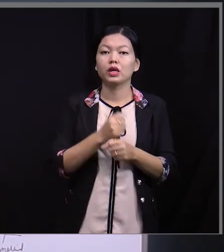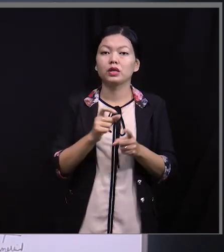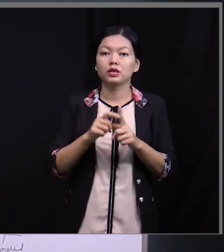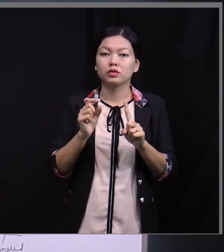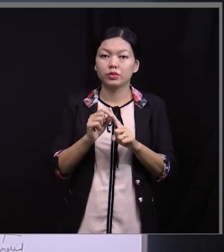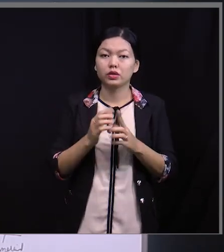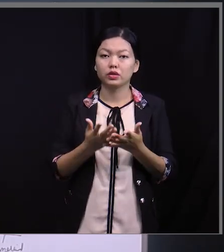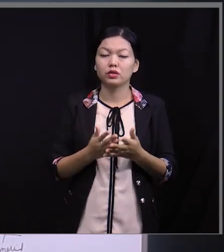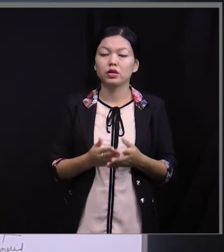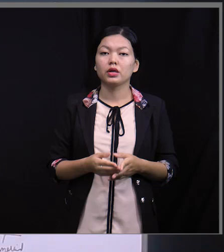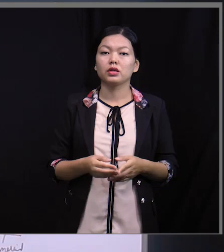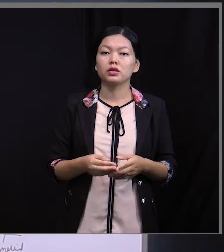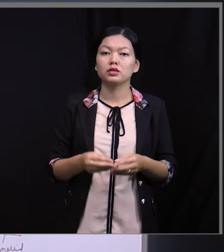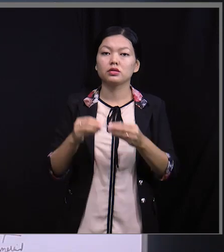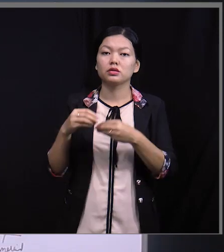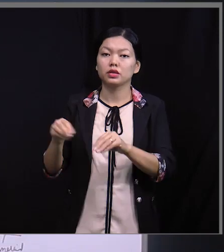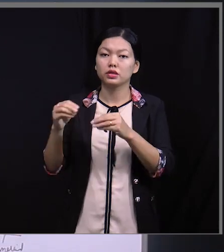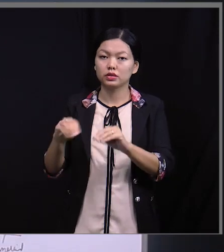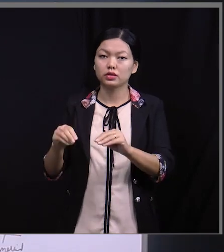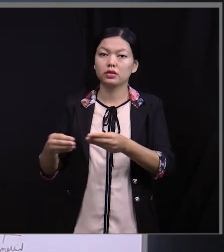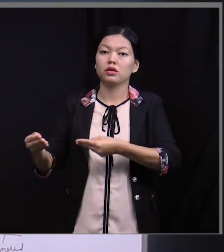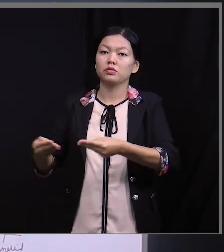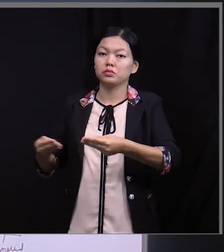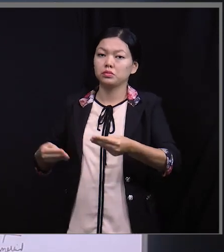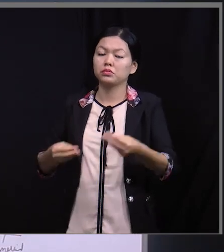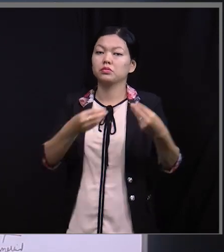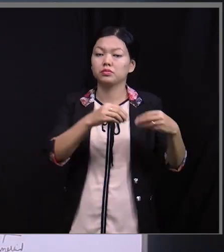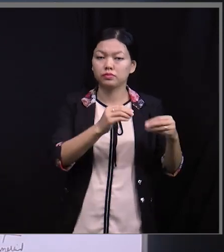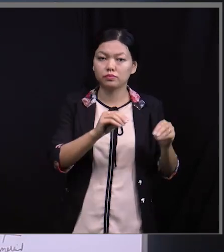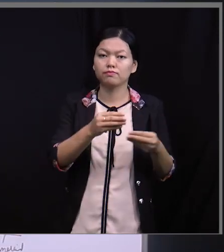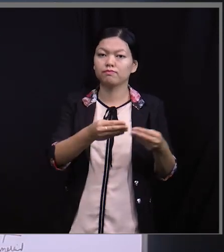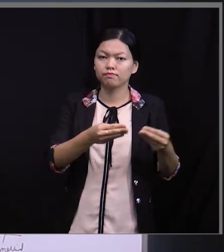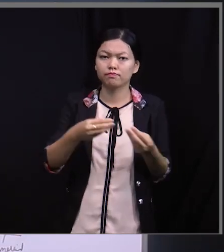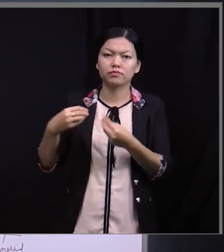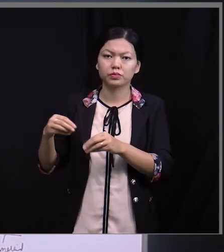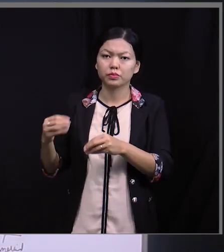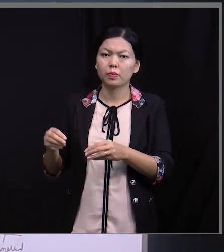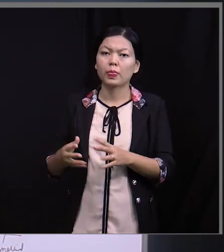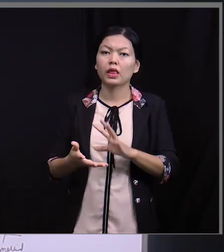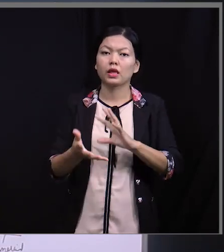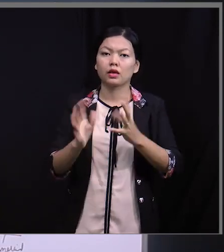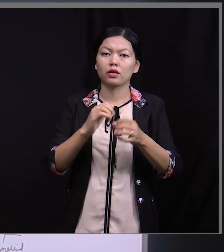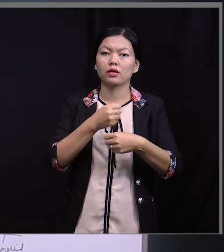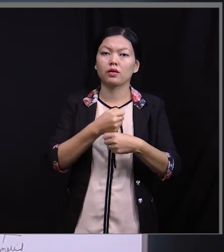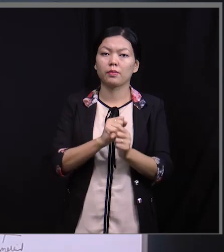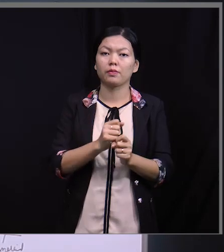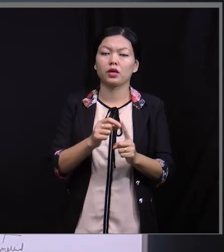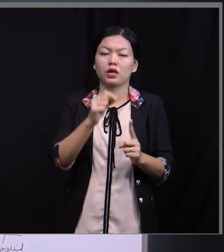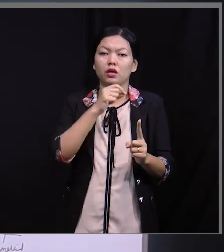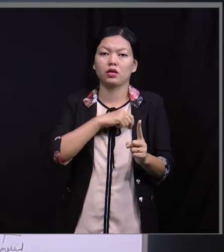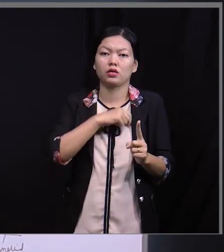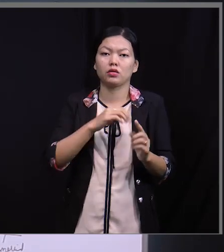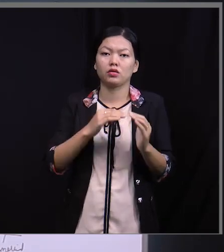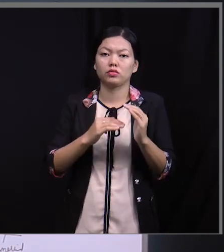national income, which in turn will lead to the prosperity of a country. So every